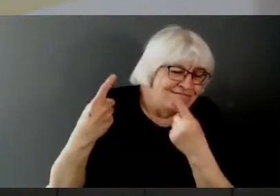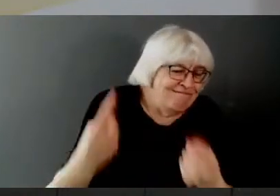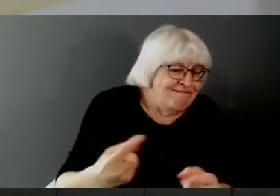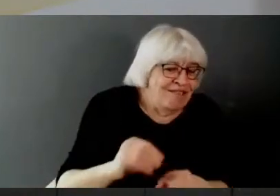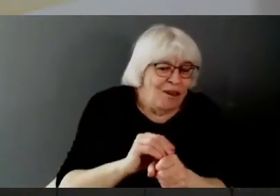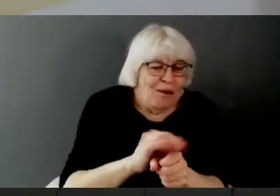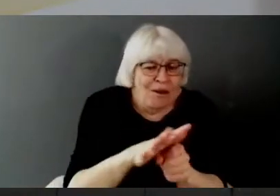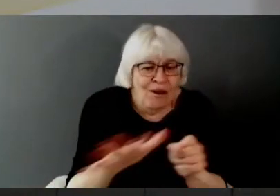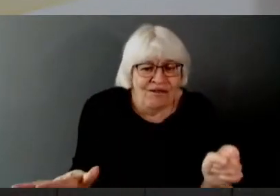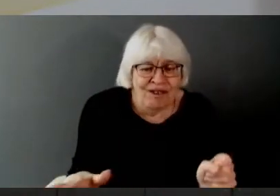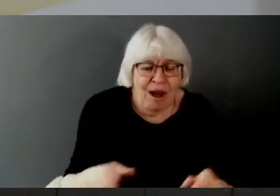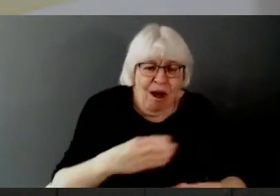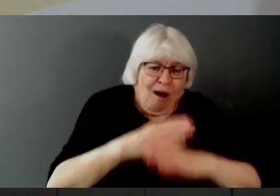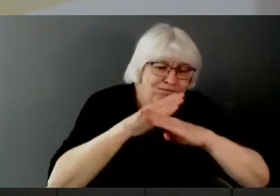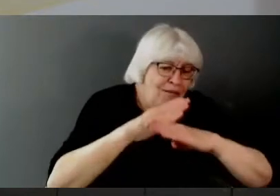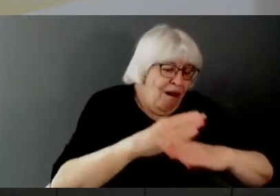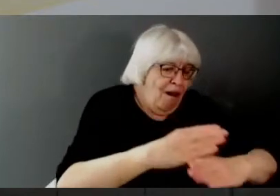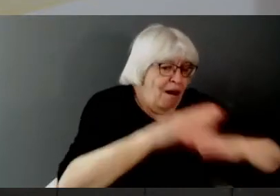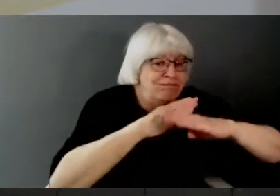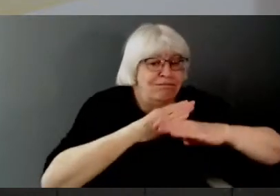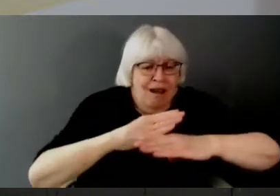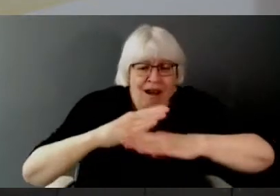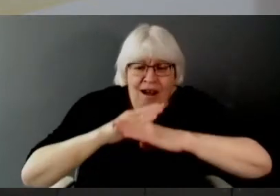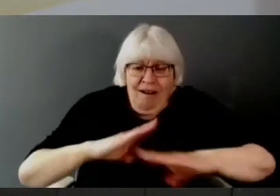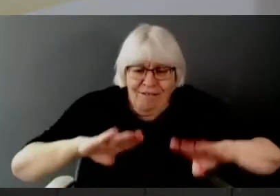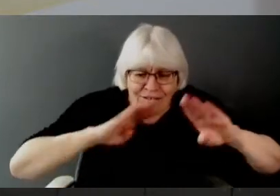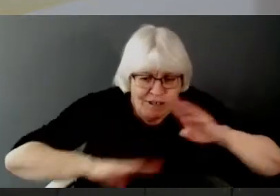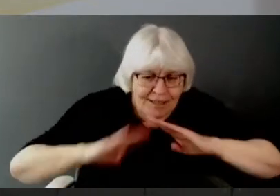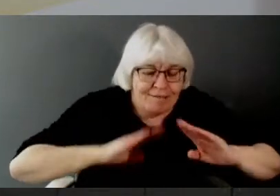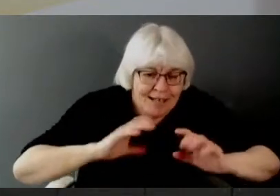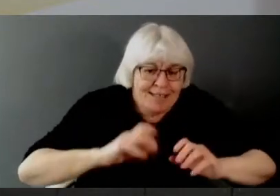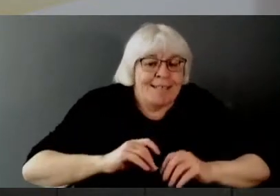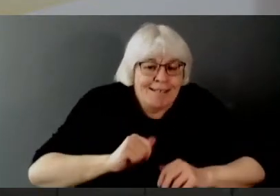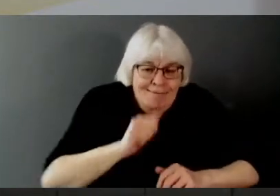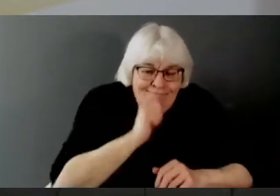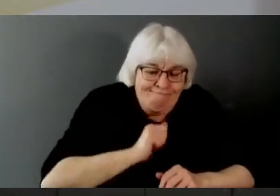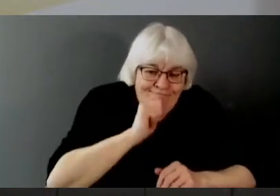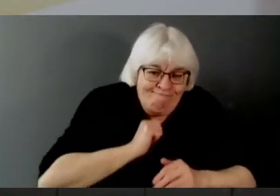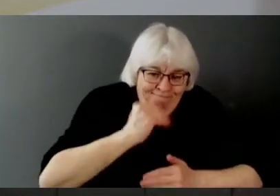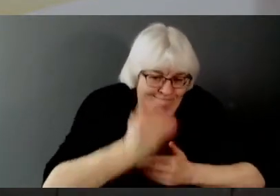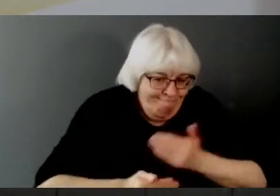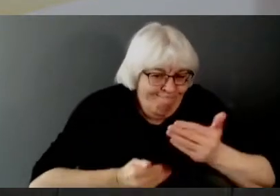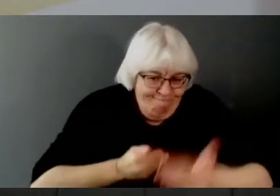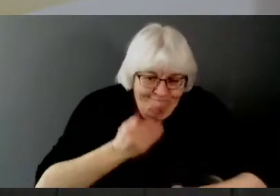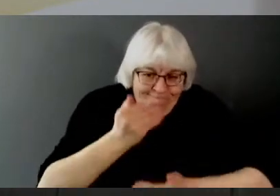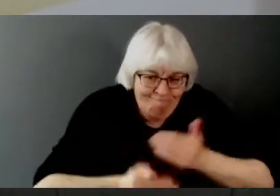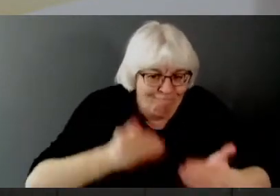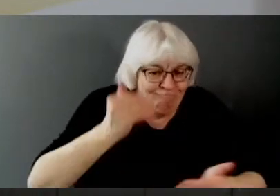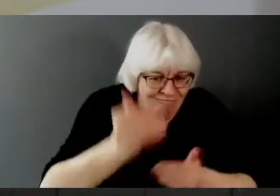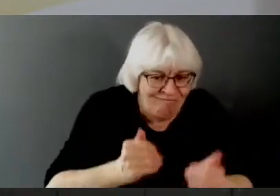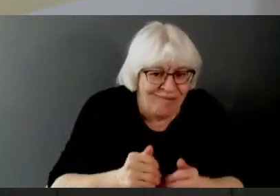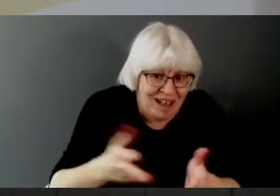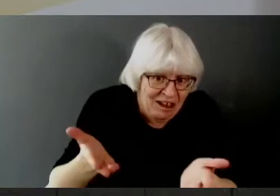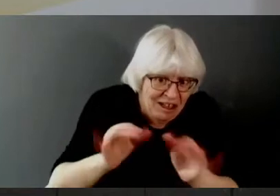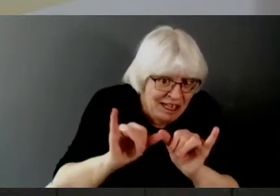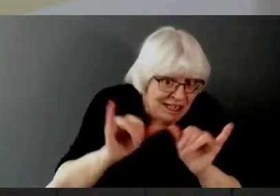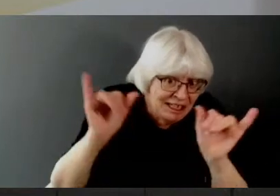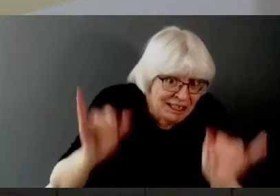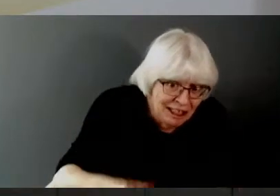is not under duress, and we continue to have access to a full range of healthcare service, including elective